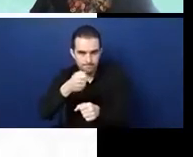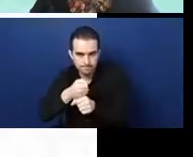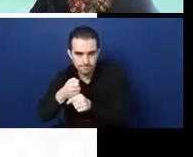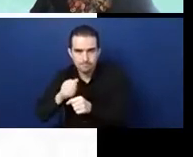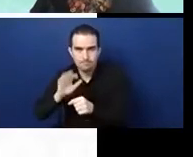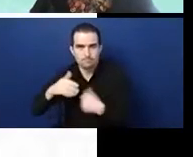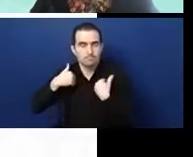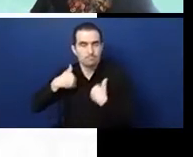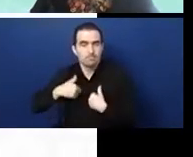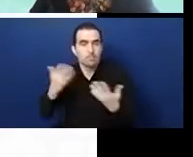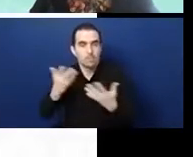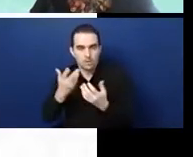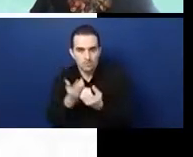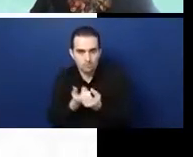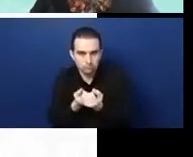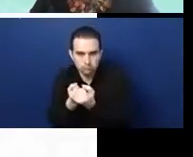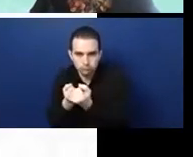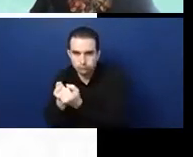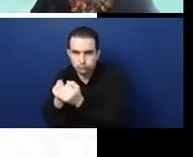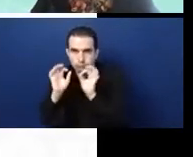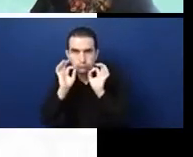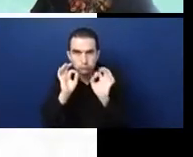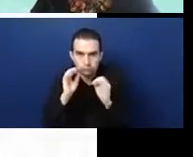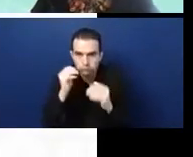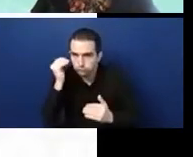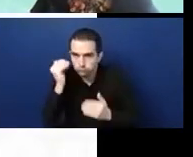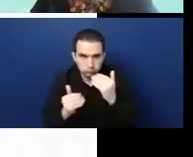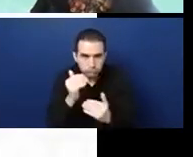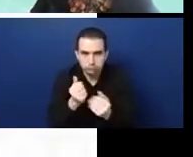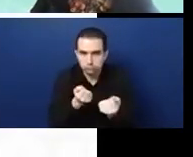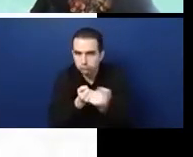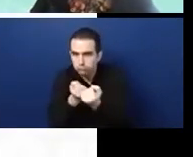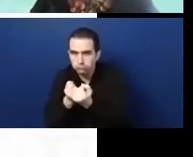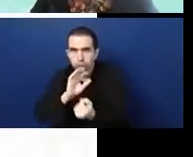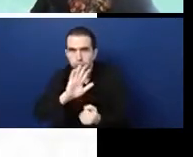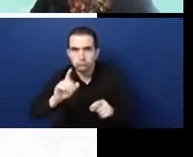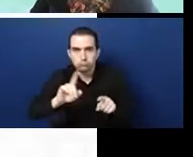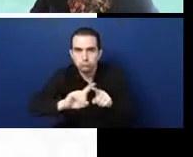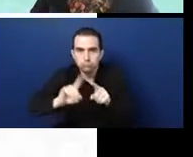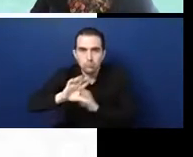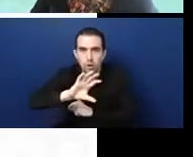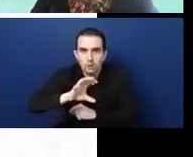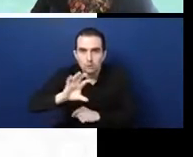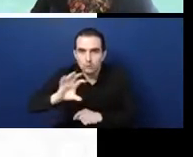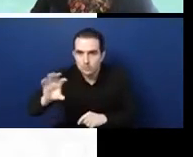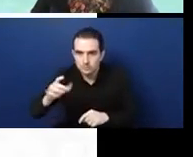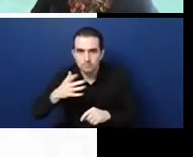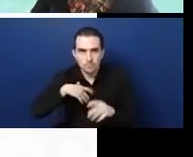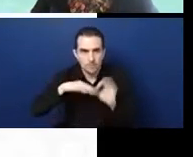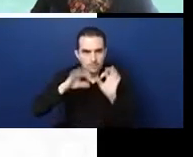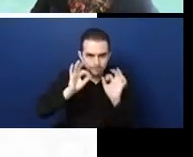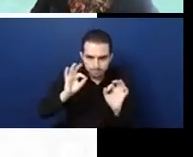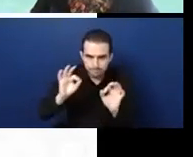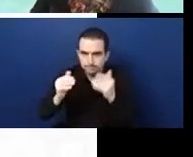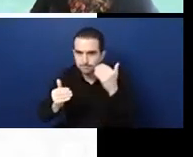in ensuring that the products are inclusive. Welcome,